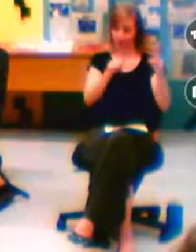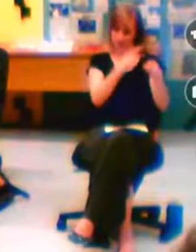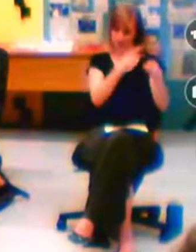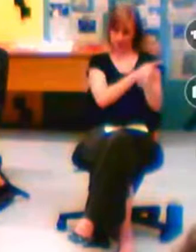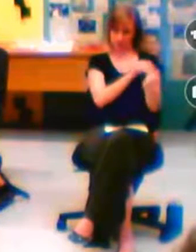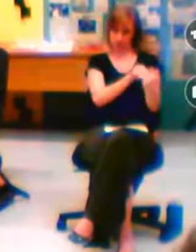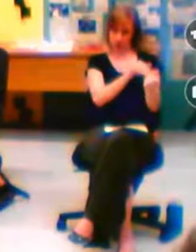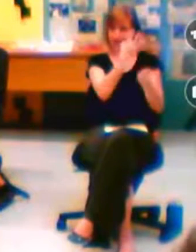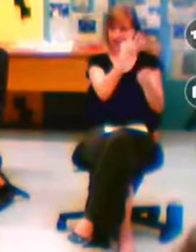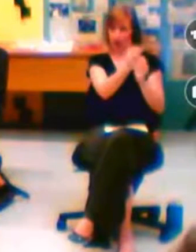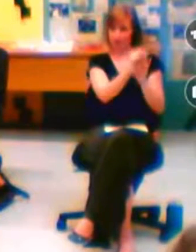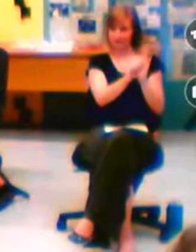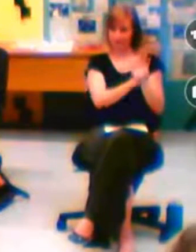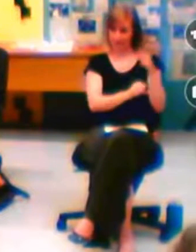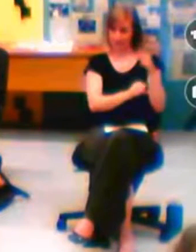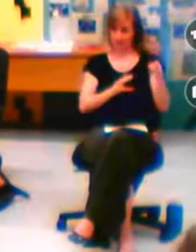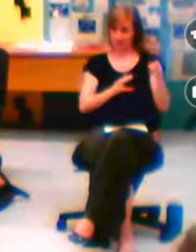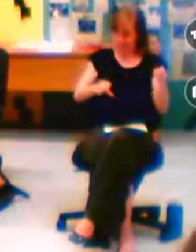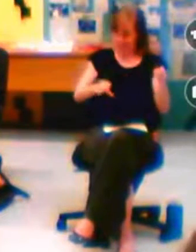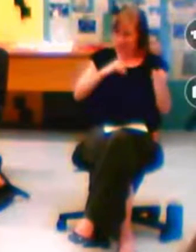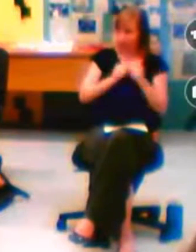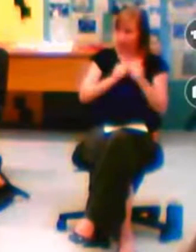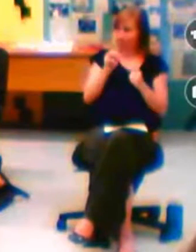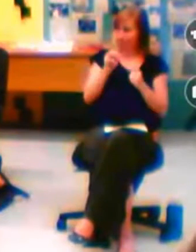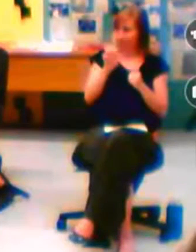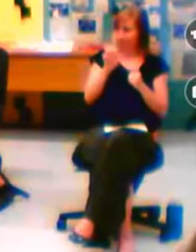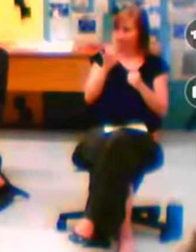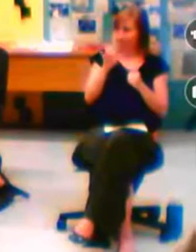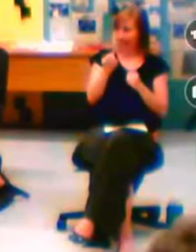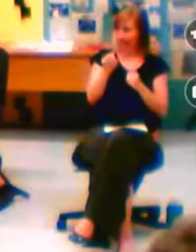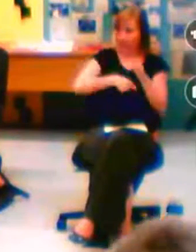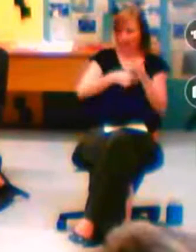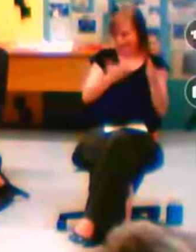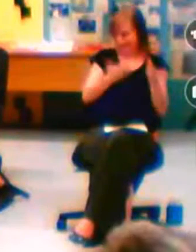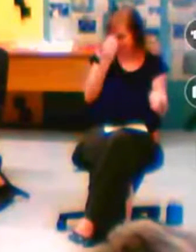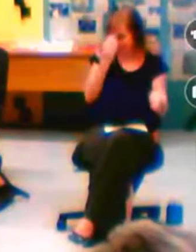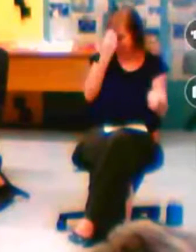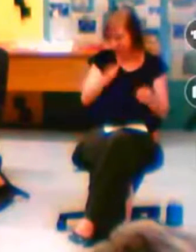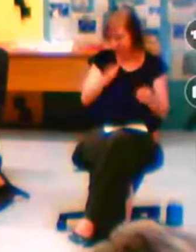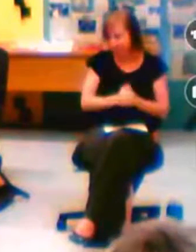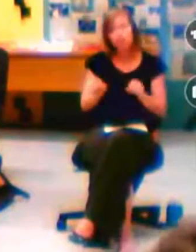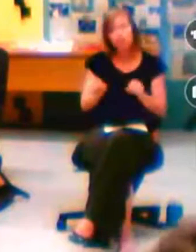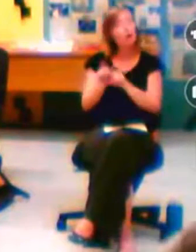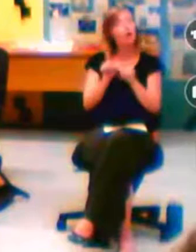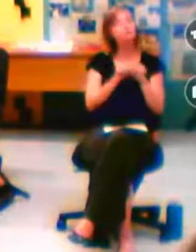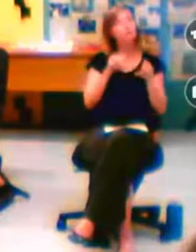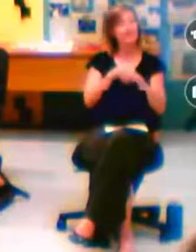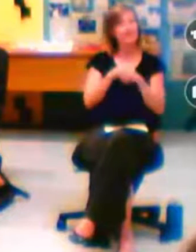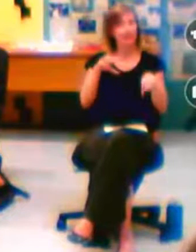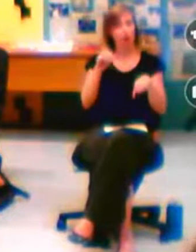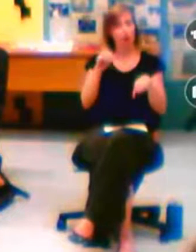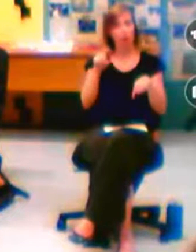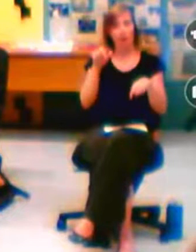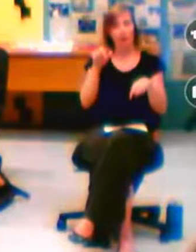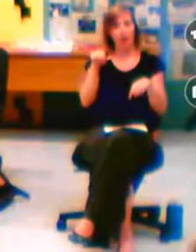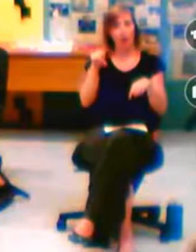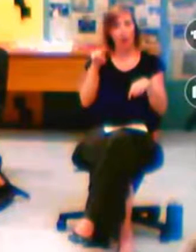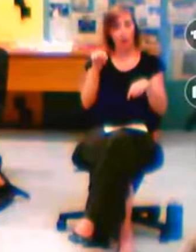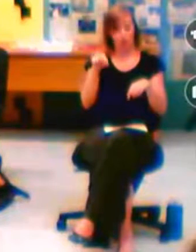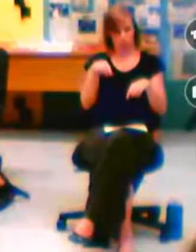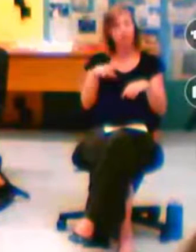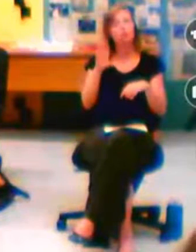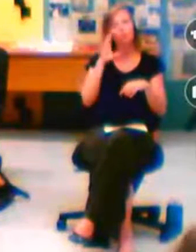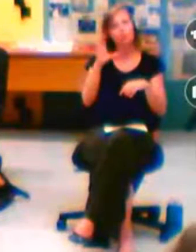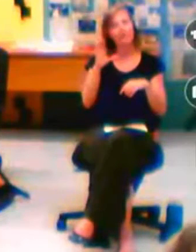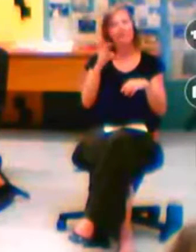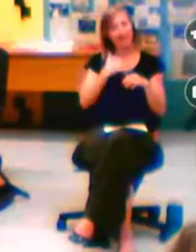Medicaid, you're protected by federal requirements, but still in all, you may want a particular treatment, but that doesn't mean a physician out of state will take you